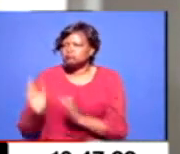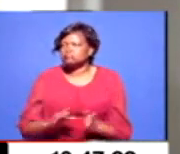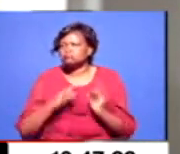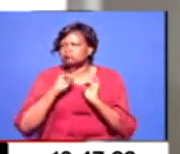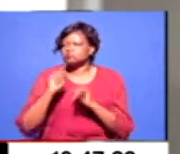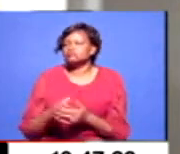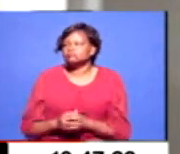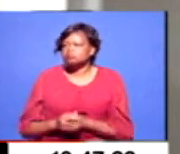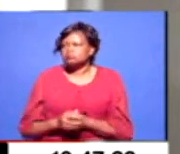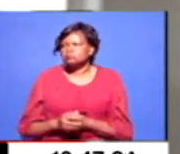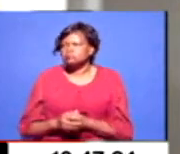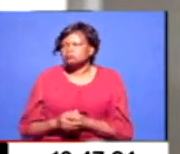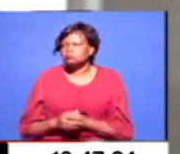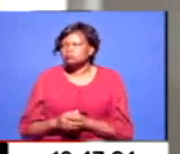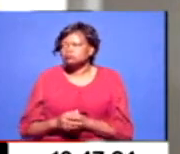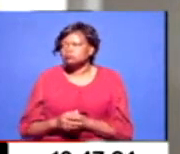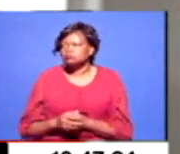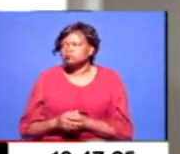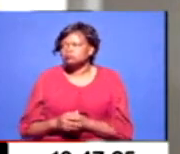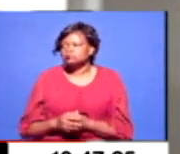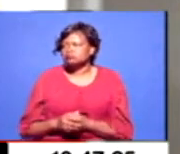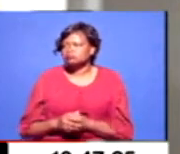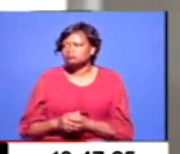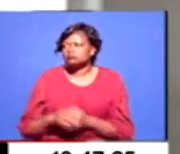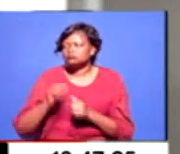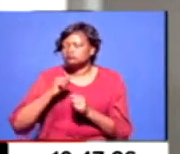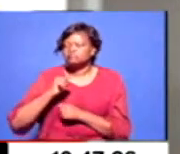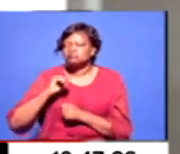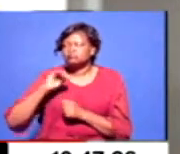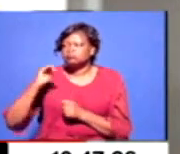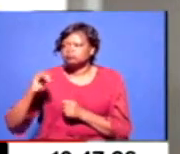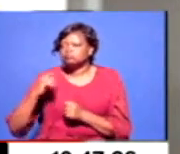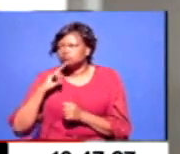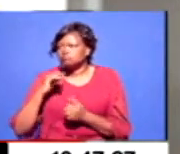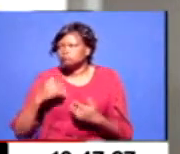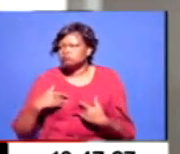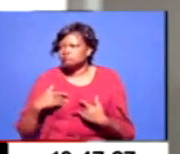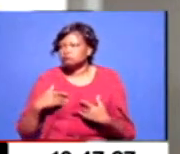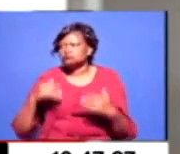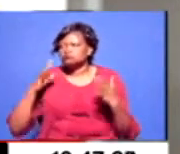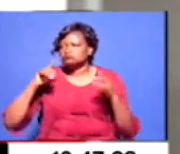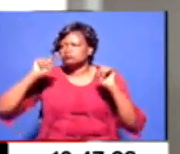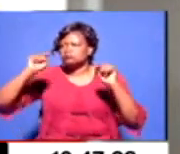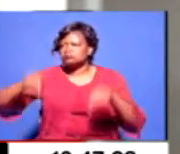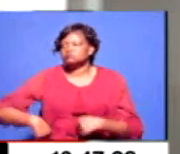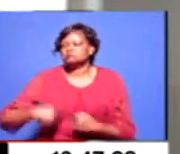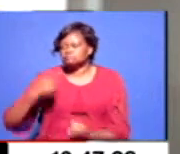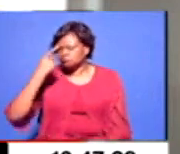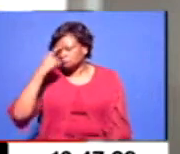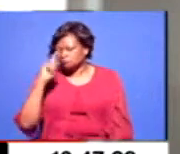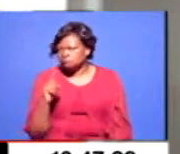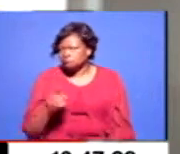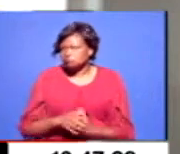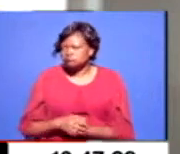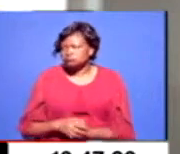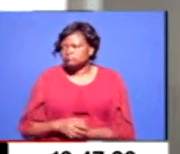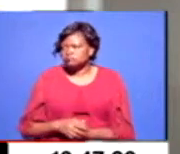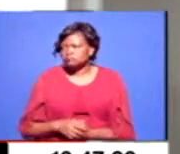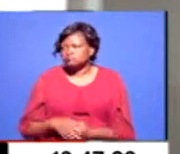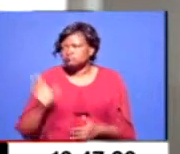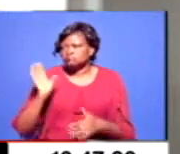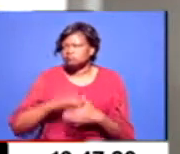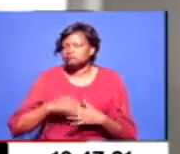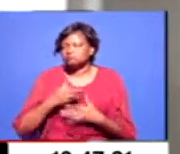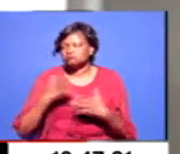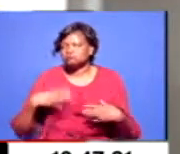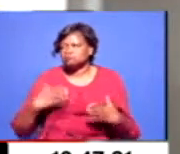whole of, at least we cover the whole of the Komabe county. Mm-hmm. So we have a great demand for the sanitary towels. Mm-hmm. Yes, so any person who is outside